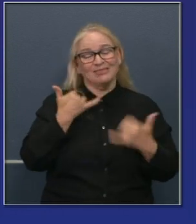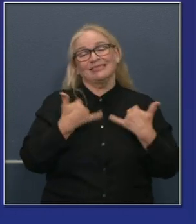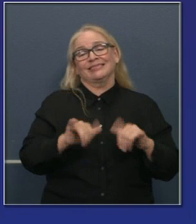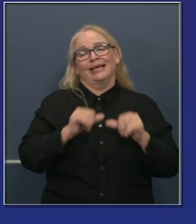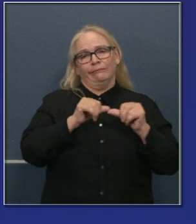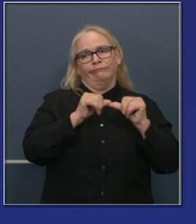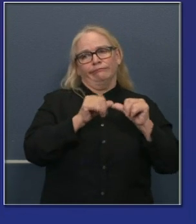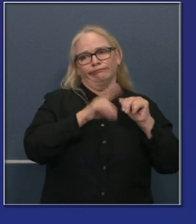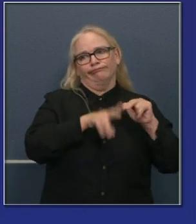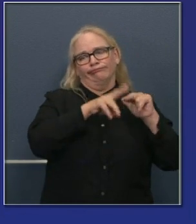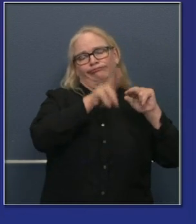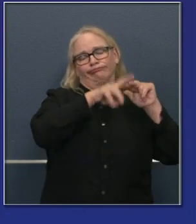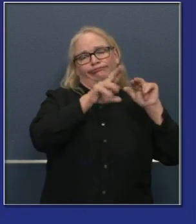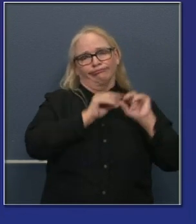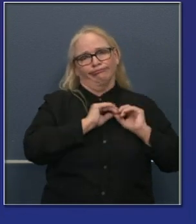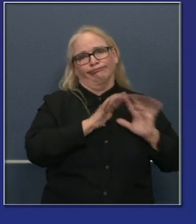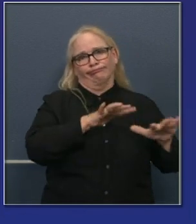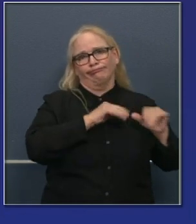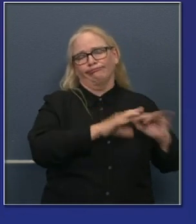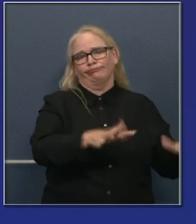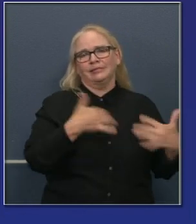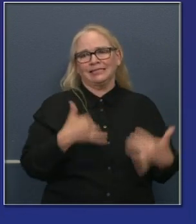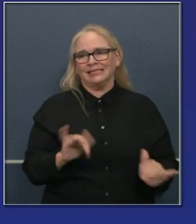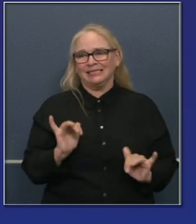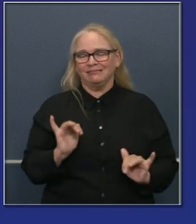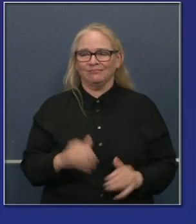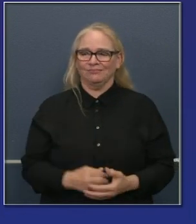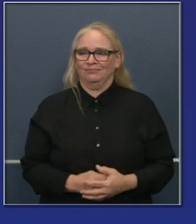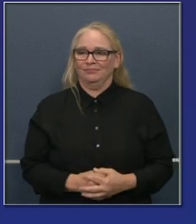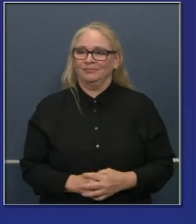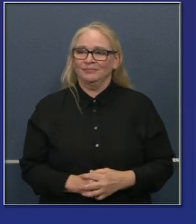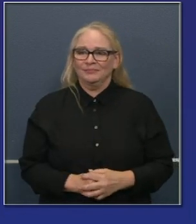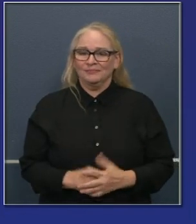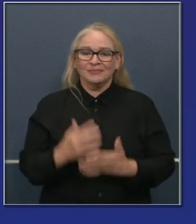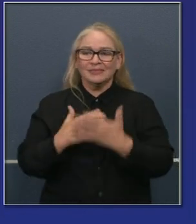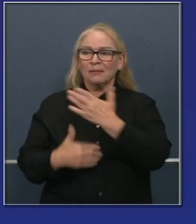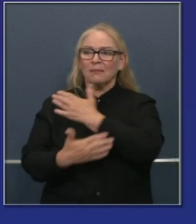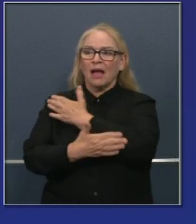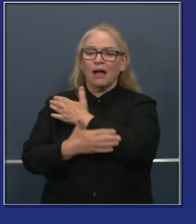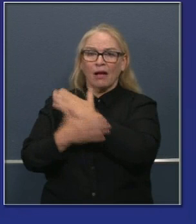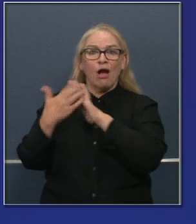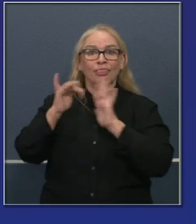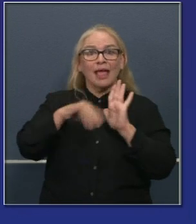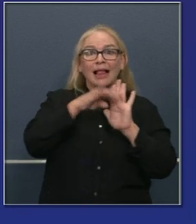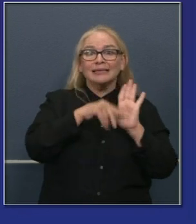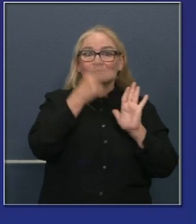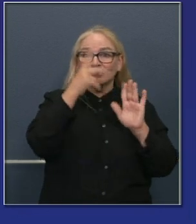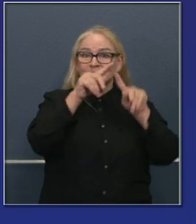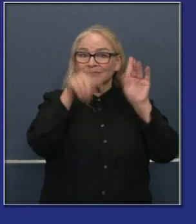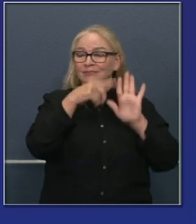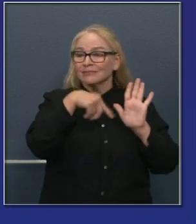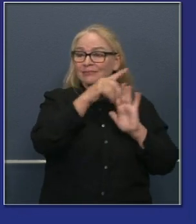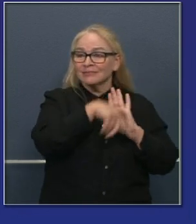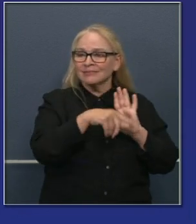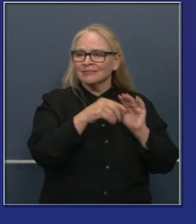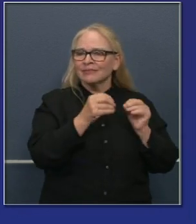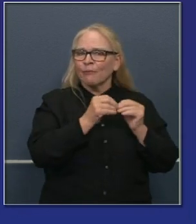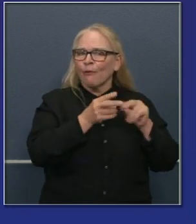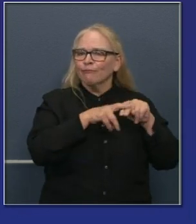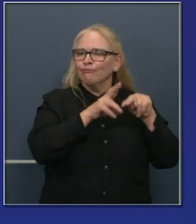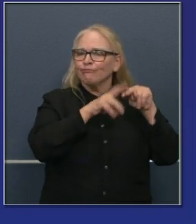stubborn in terms of the spread, but you'll see counties on that list increasingly going further and further north of the Bay